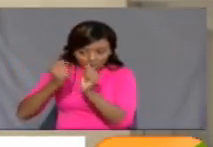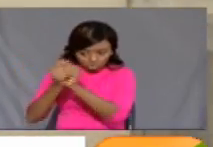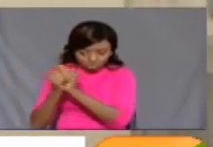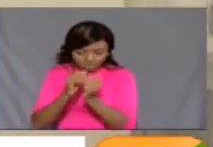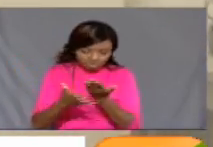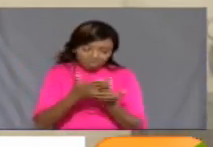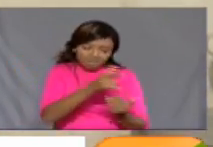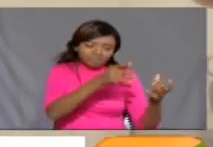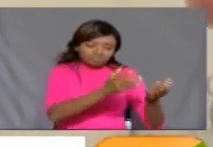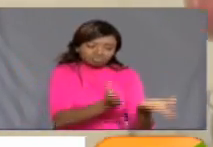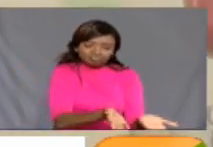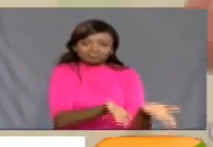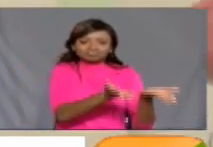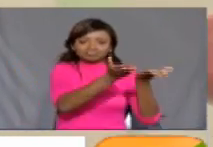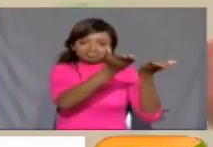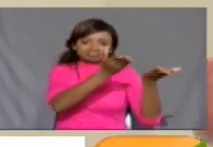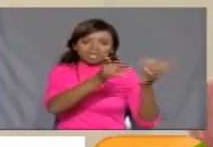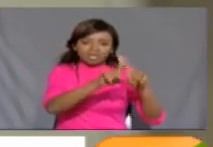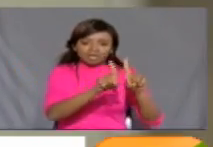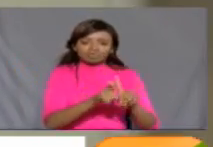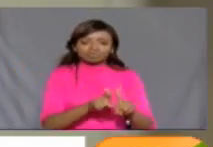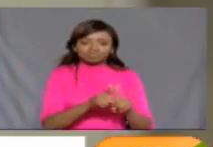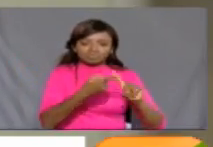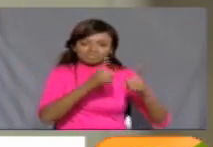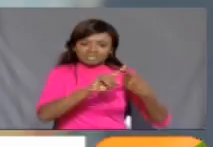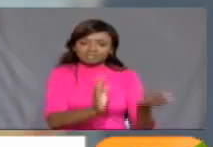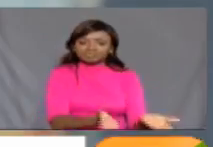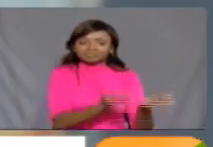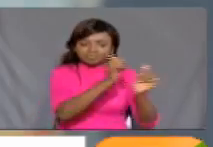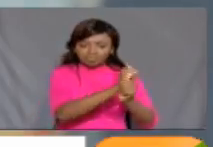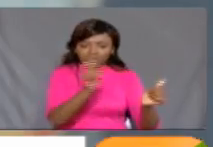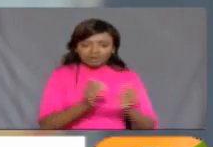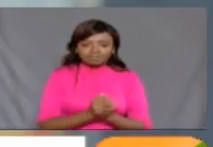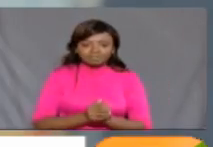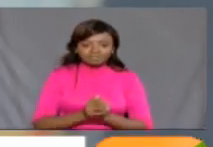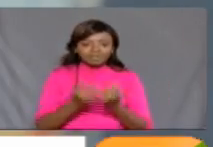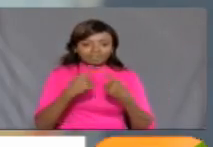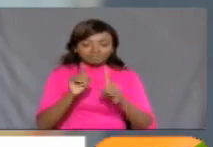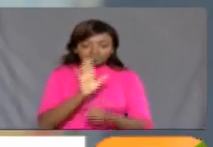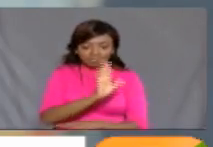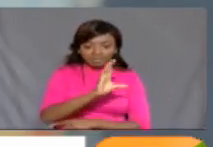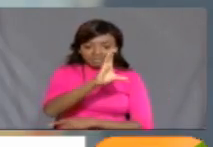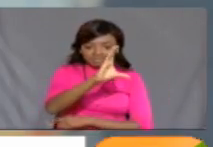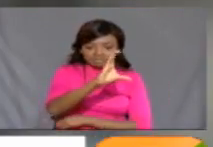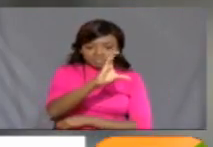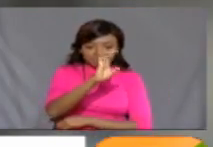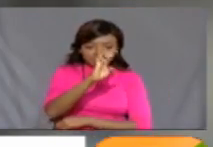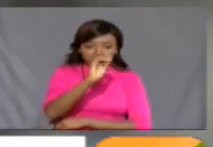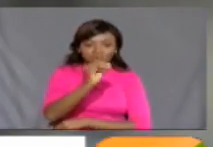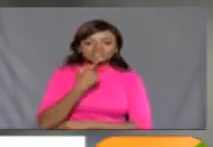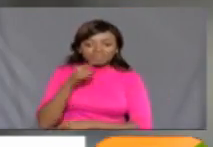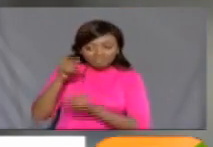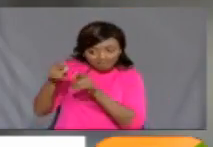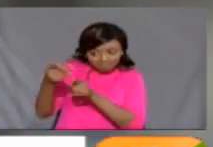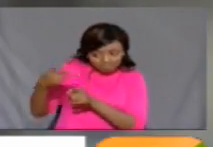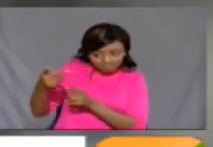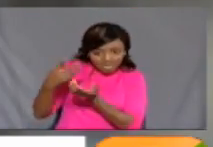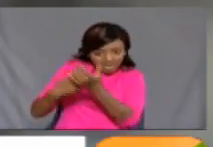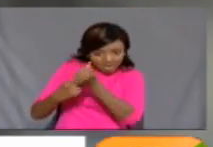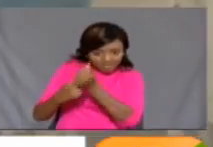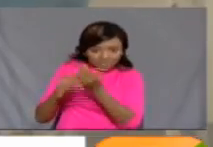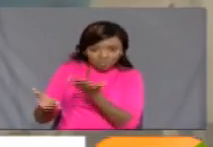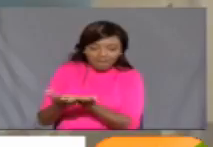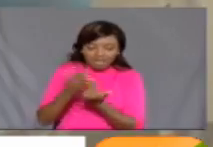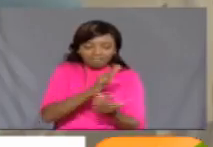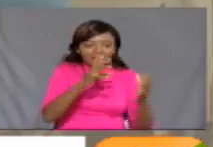product portfolio, reach and customer base. Davies & Shatliff CEO David Katende said the new partnership will see the company introduce a